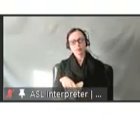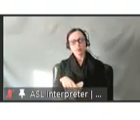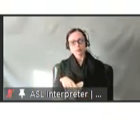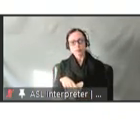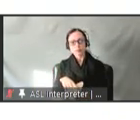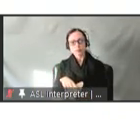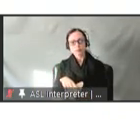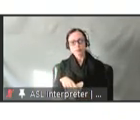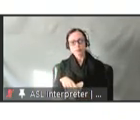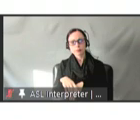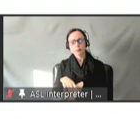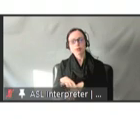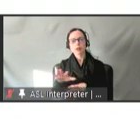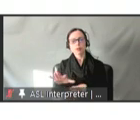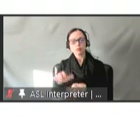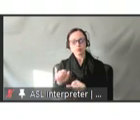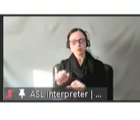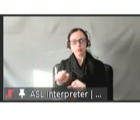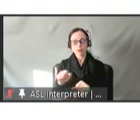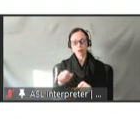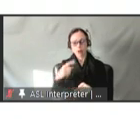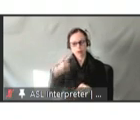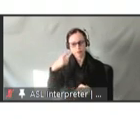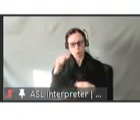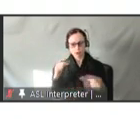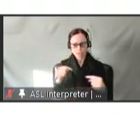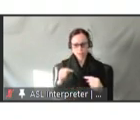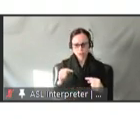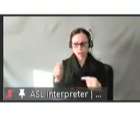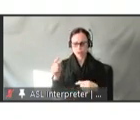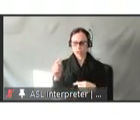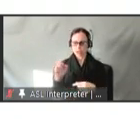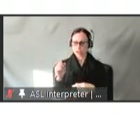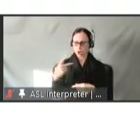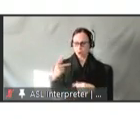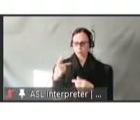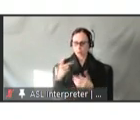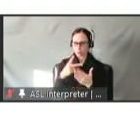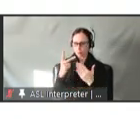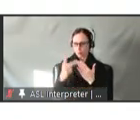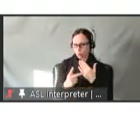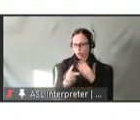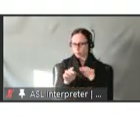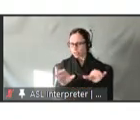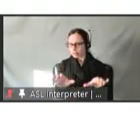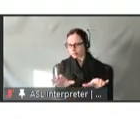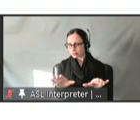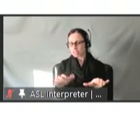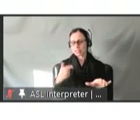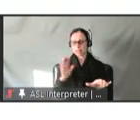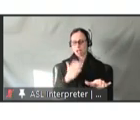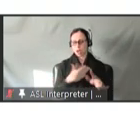Healthcare. And in terms of the Division of Injury Compensation Programs activities, again,